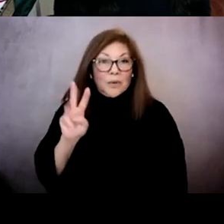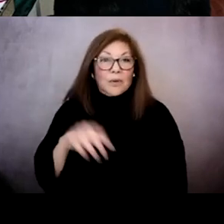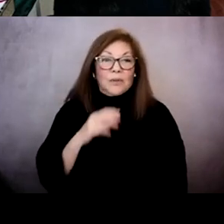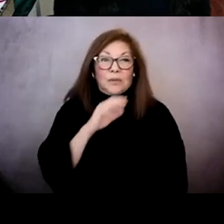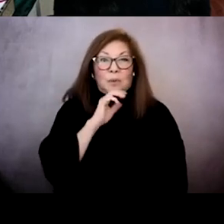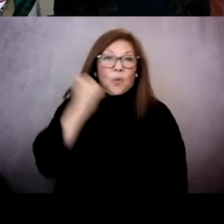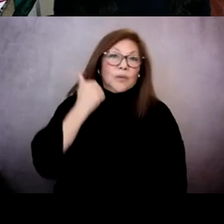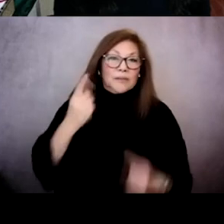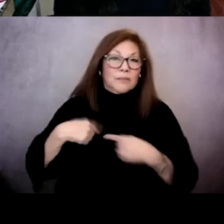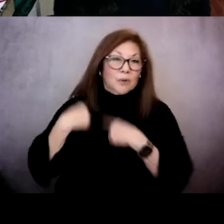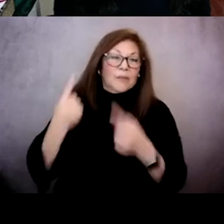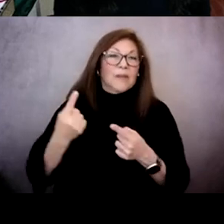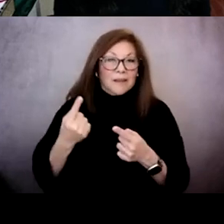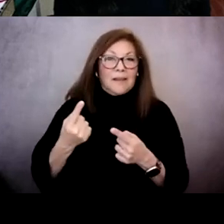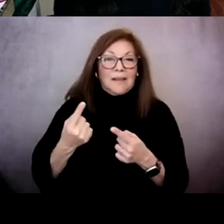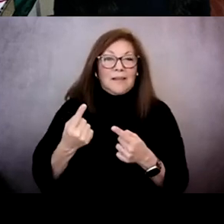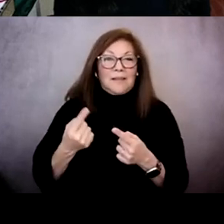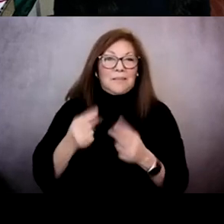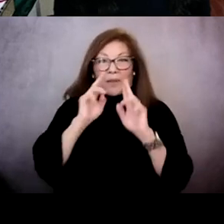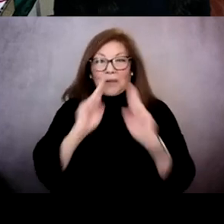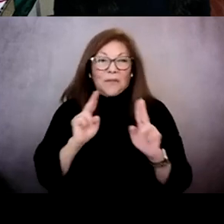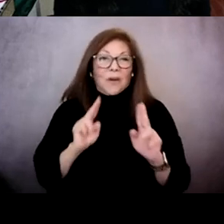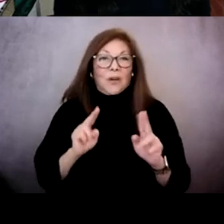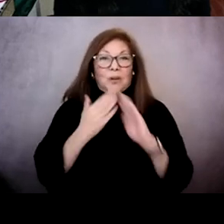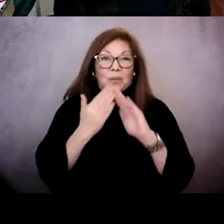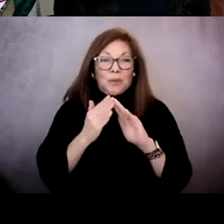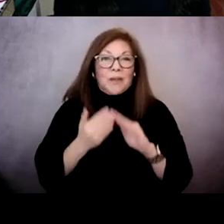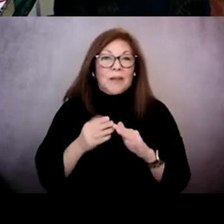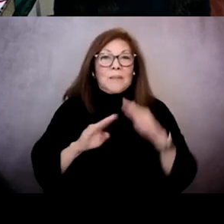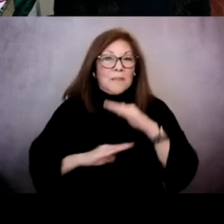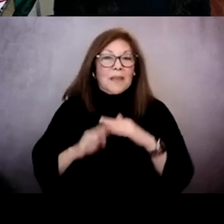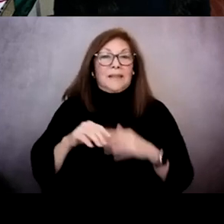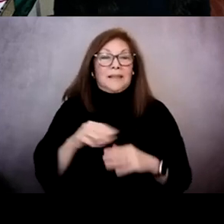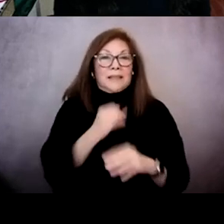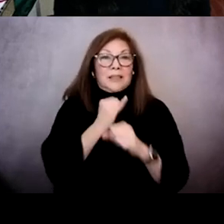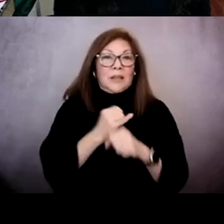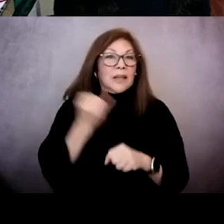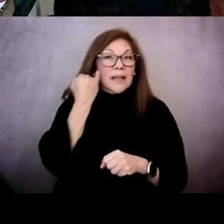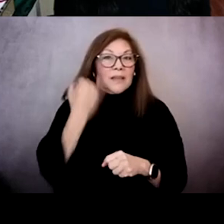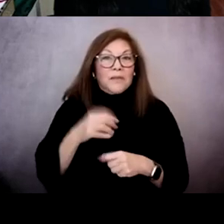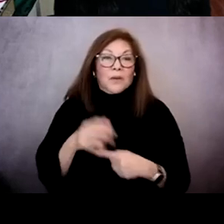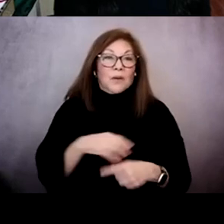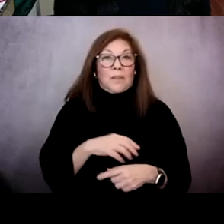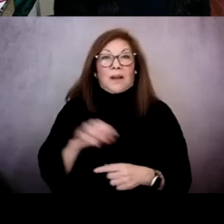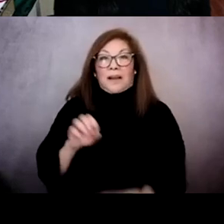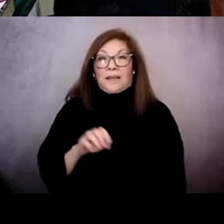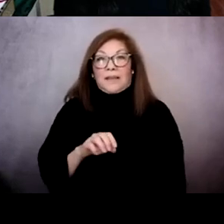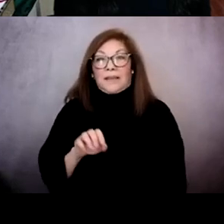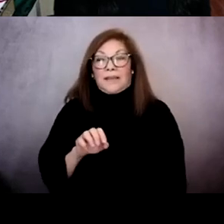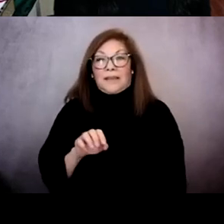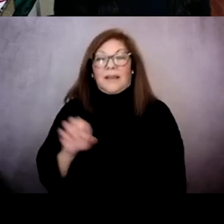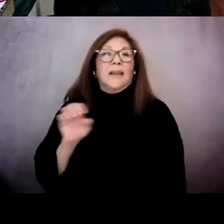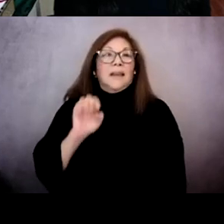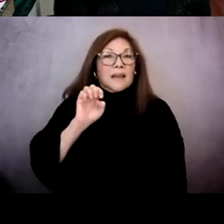most venerable community-based institutions. And so, especially if you're on the West Coast, you should look up Kearney